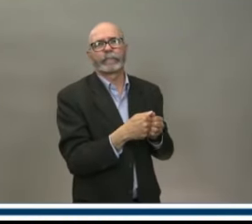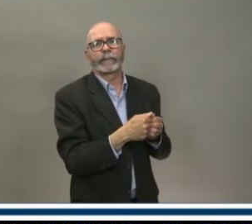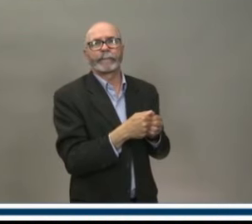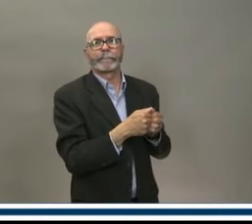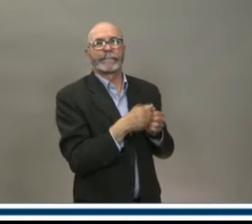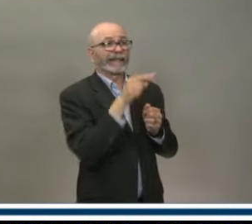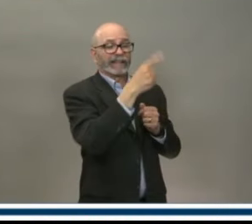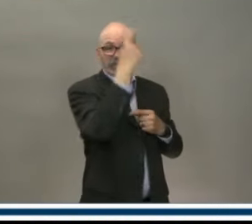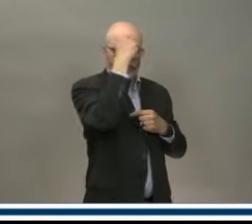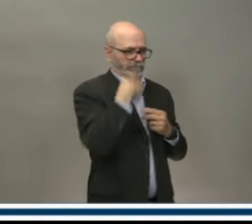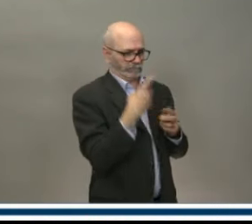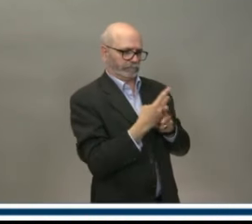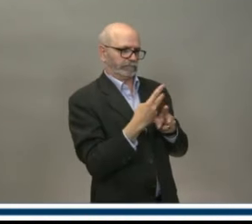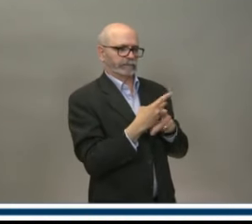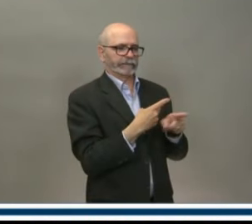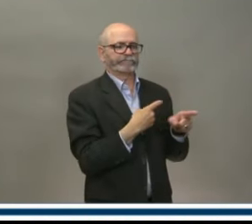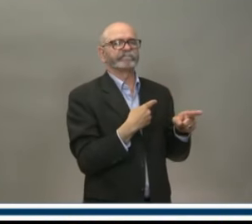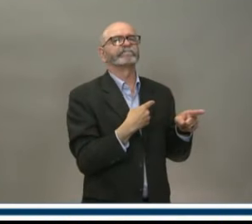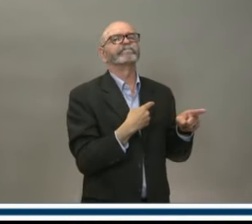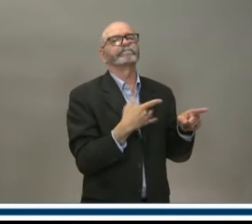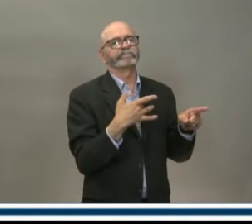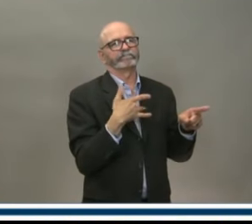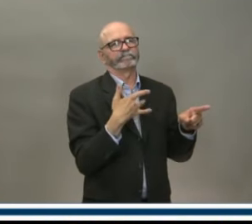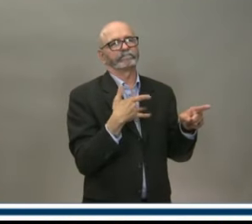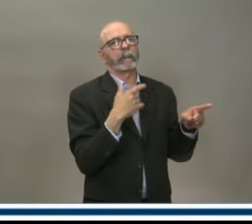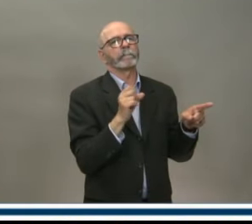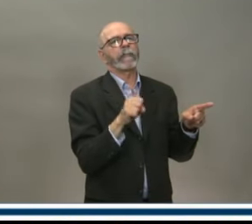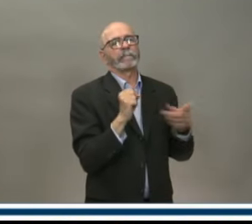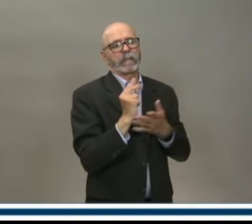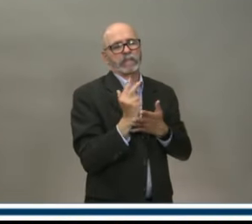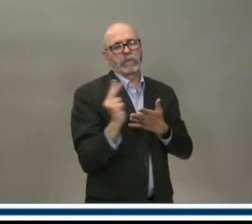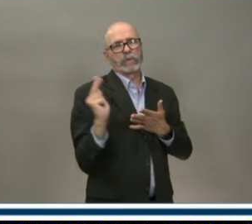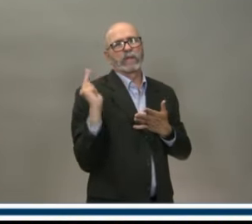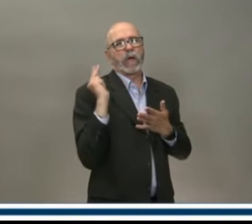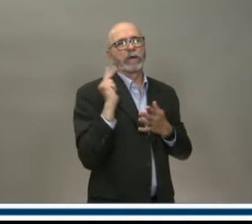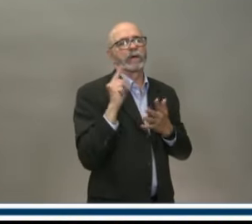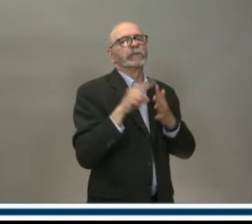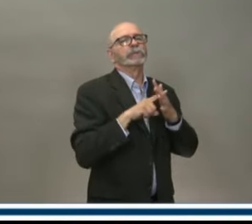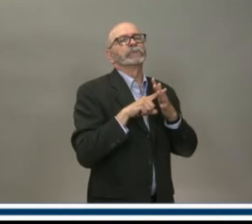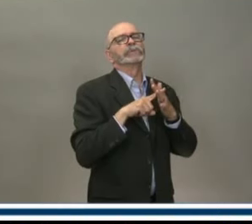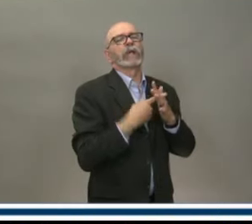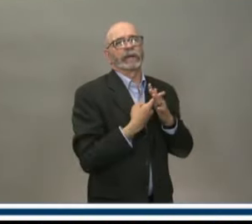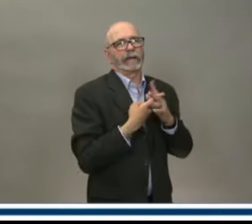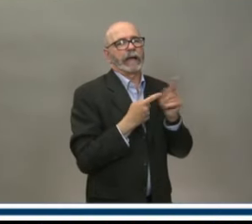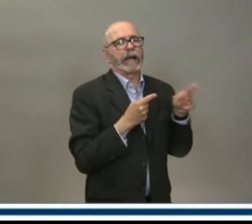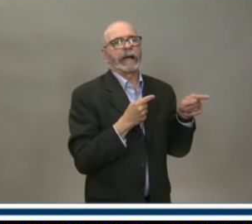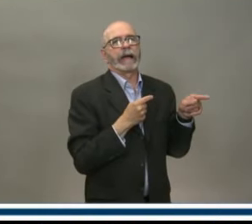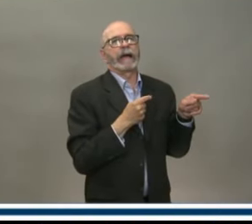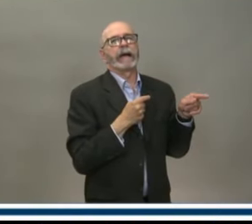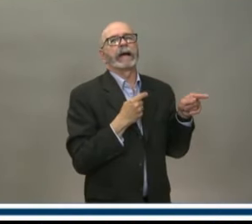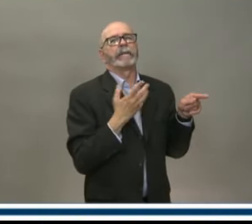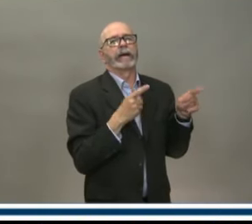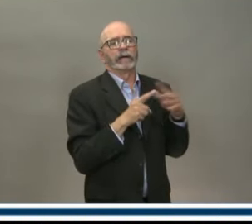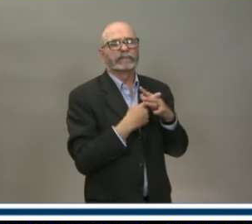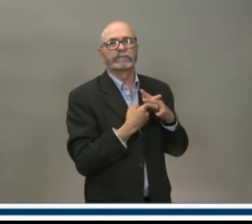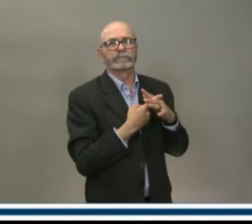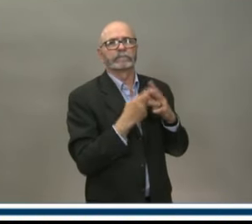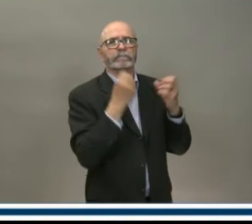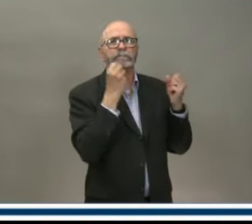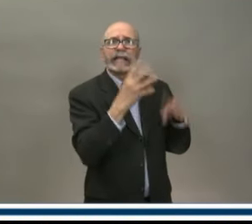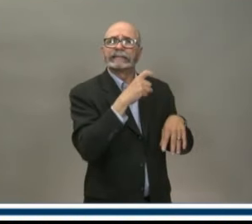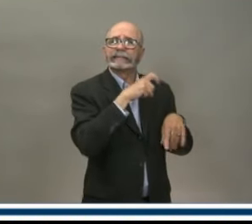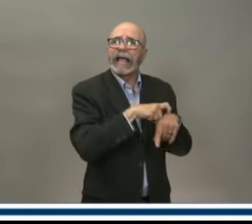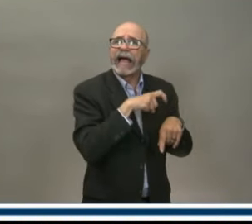that there were about 3 weeks ago there were multiple times that the